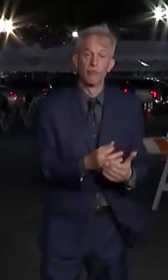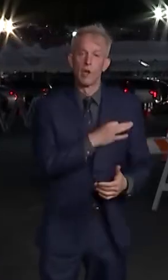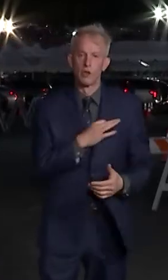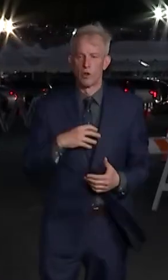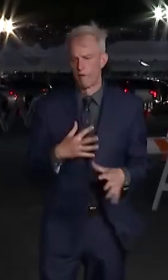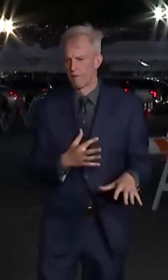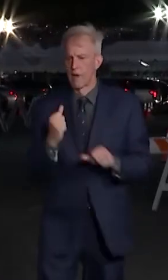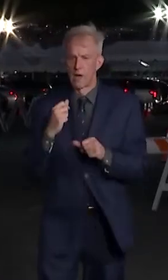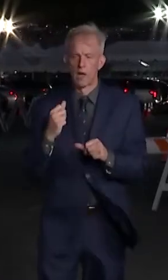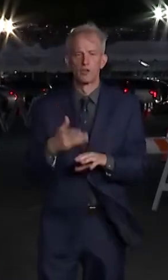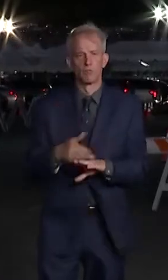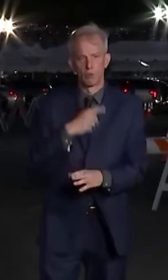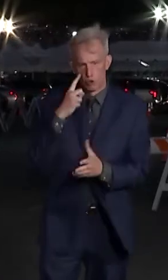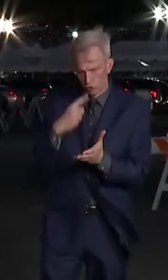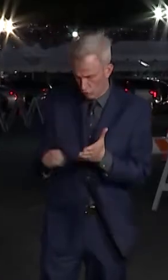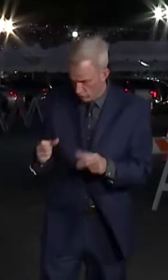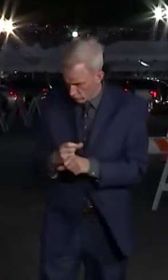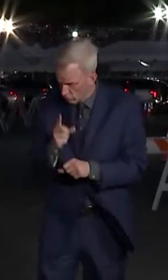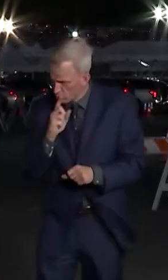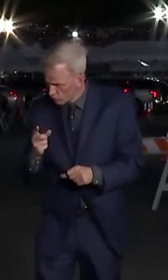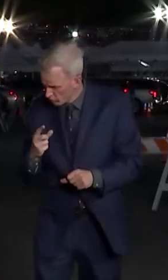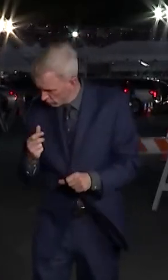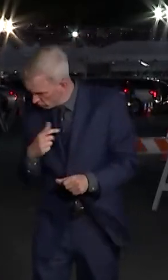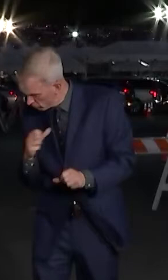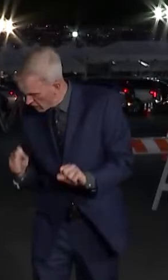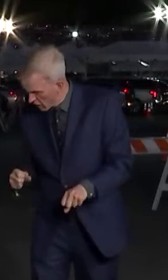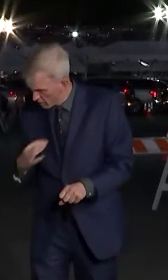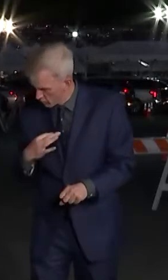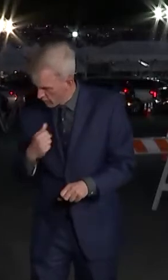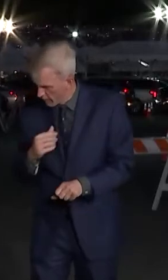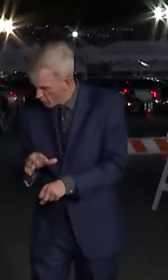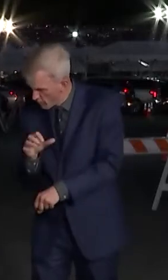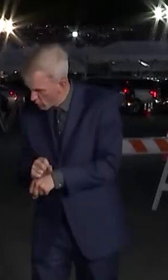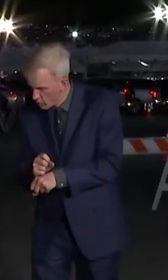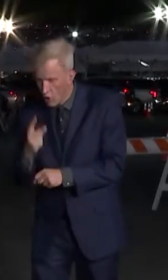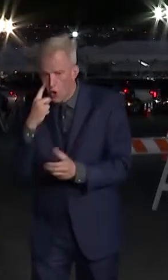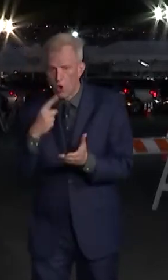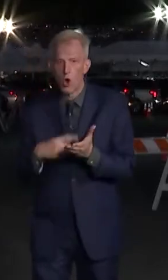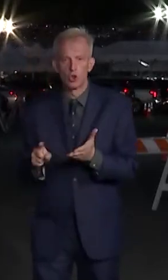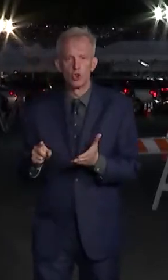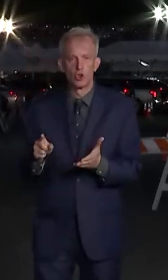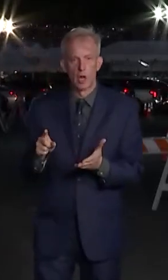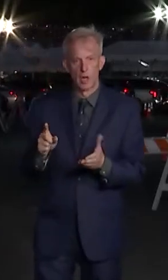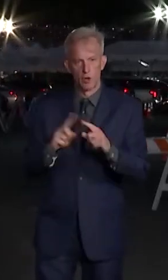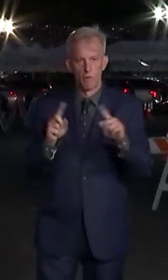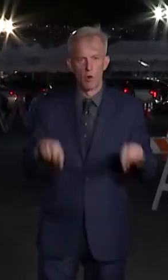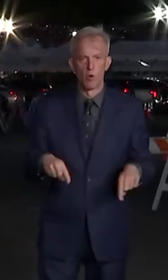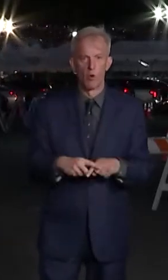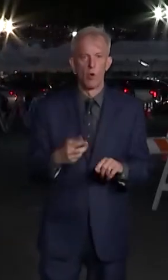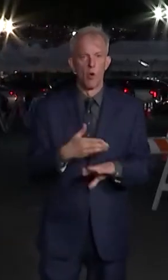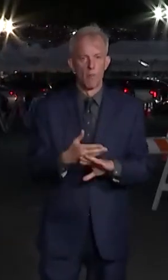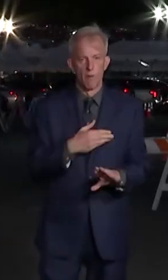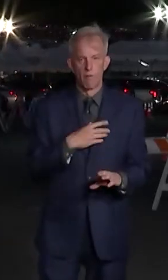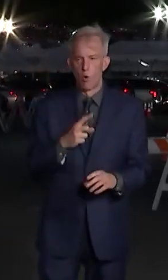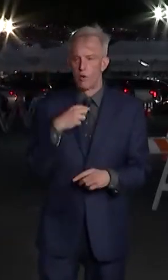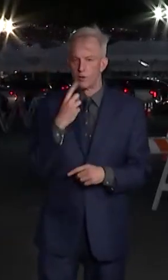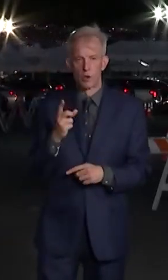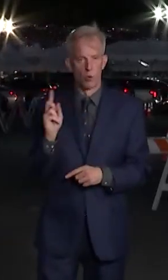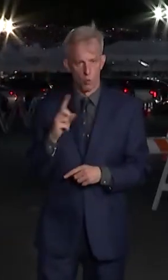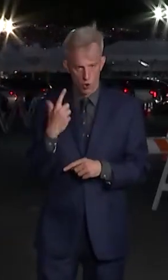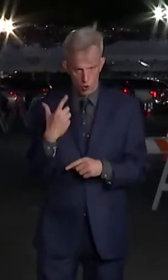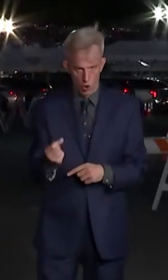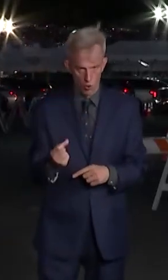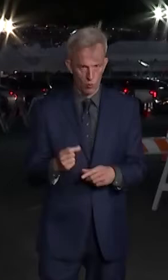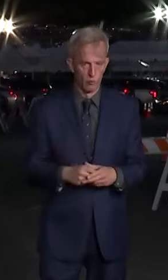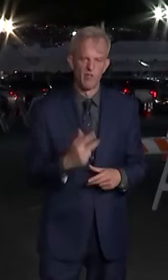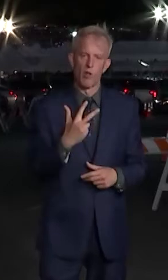to confirm your eligibility that you have an appointment today and to check your registration before directing you to one of the 3 separate lots, 2 of which are open today and the